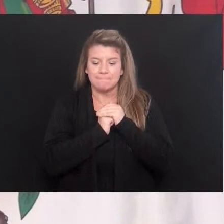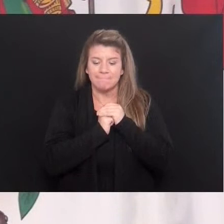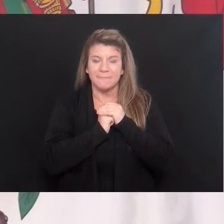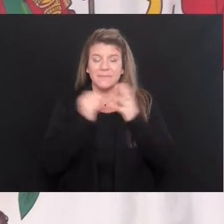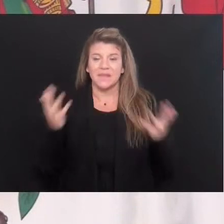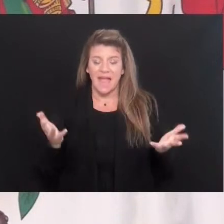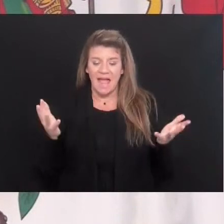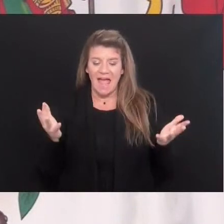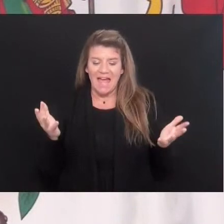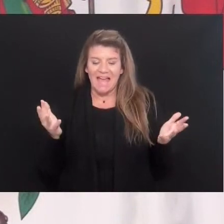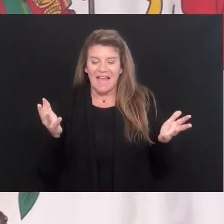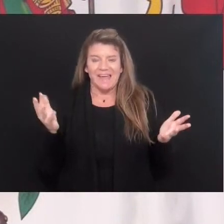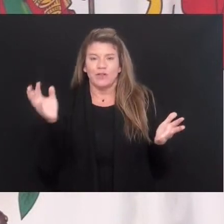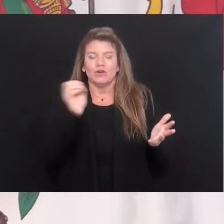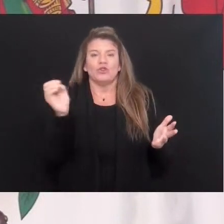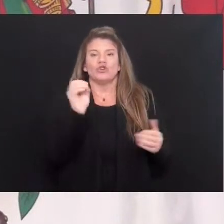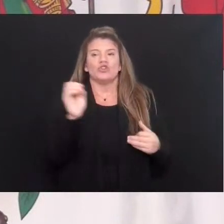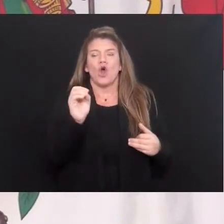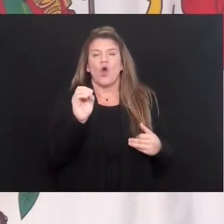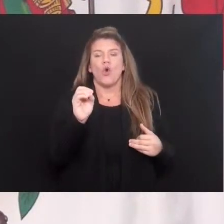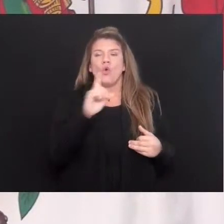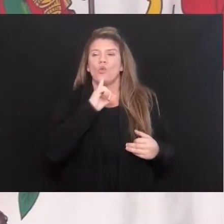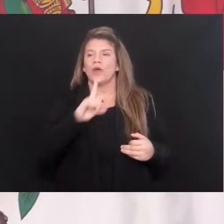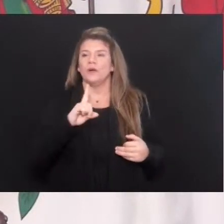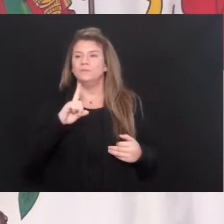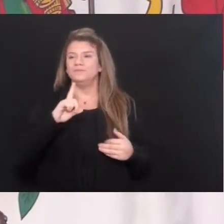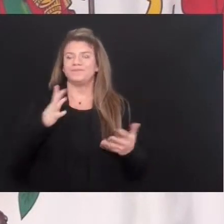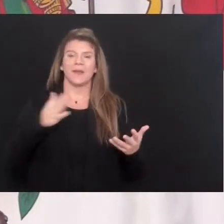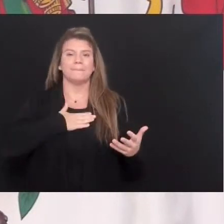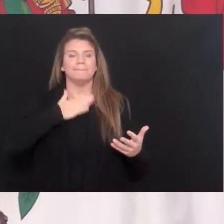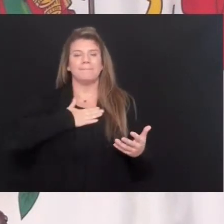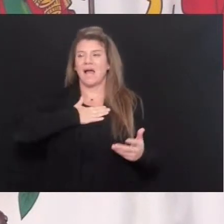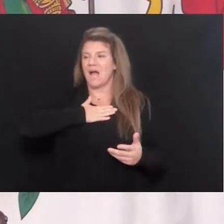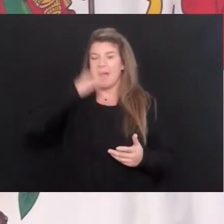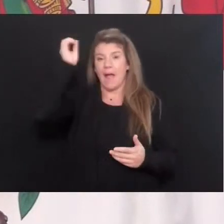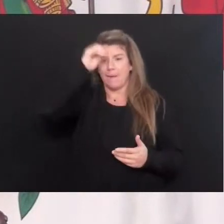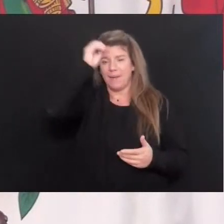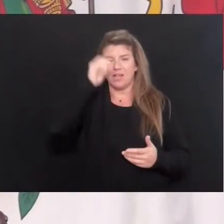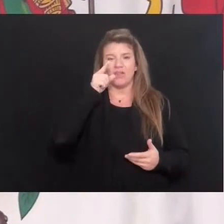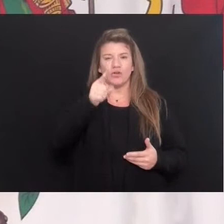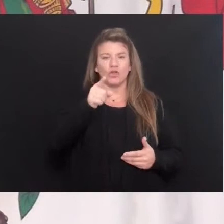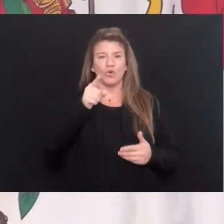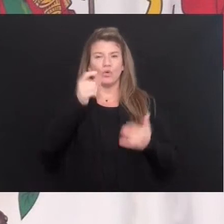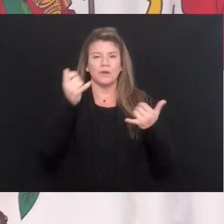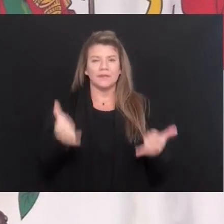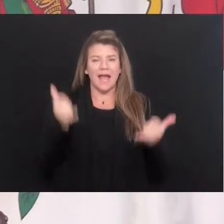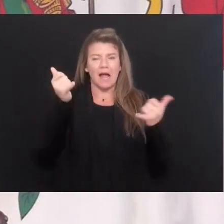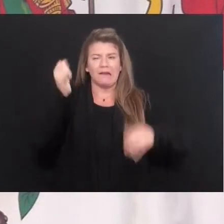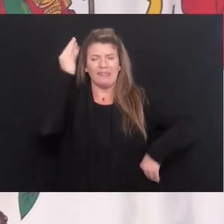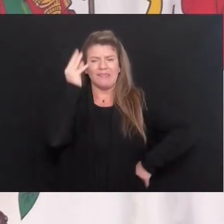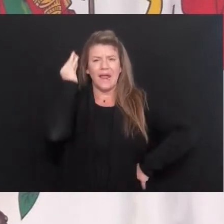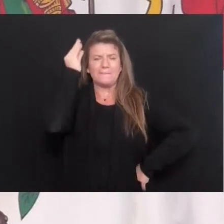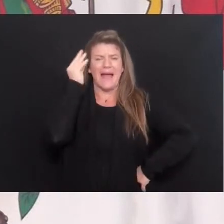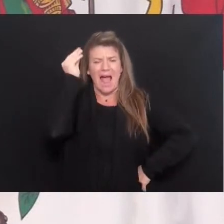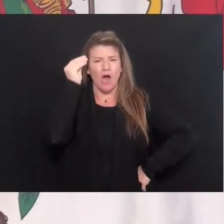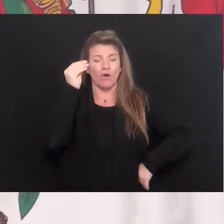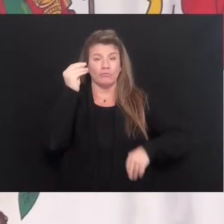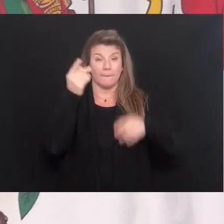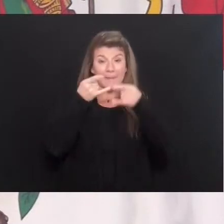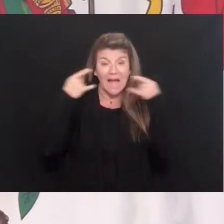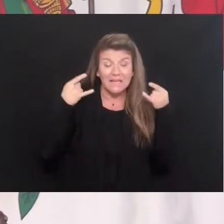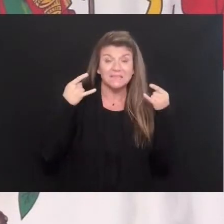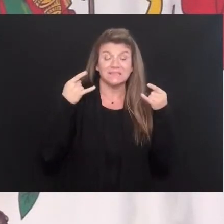there's no need, in my opinion, to even think about, you know, from the standpoint of the mask,